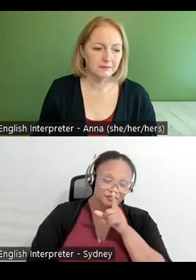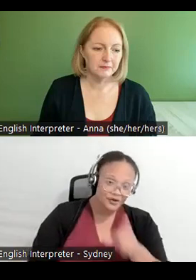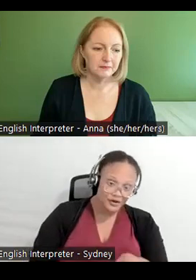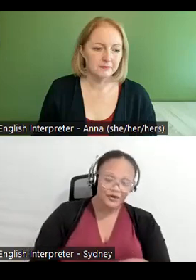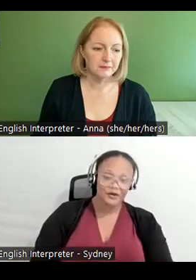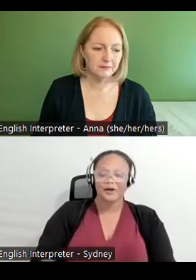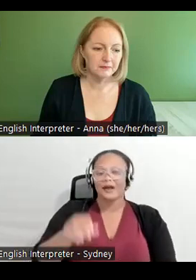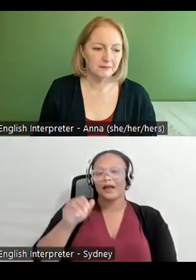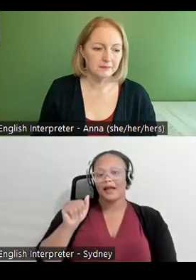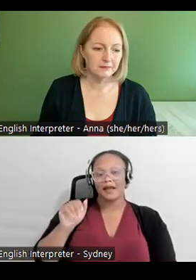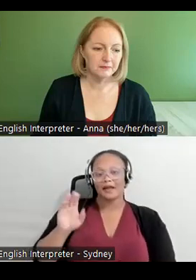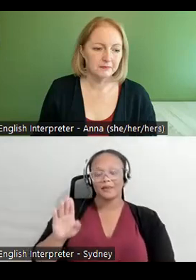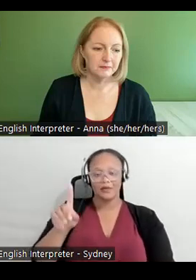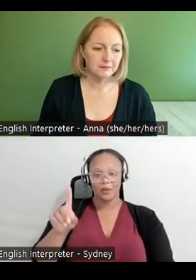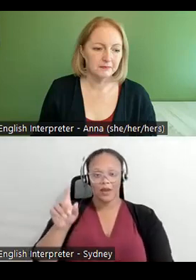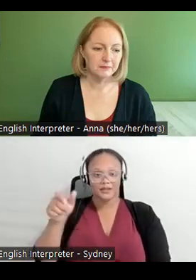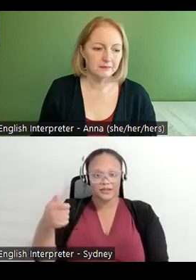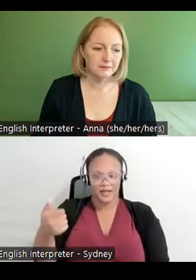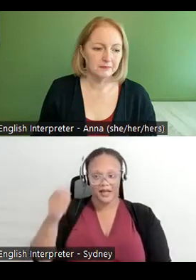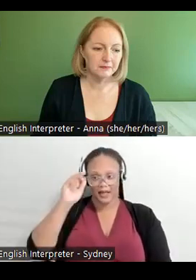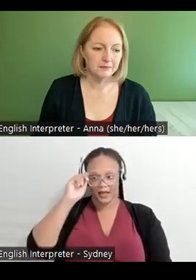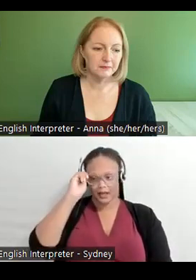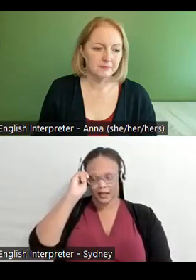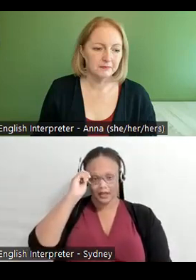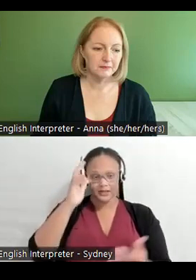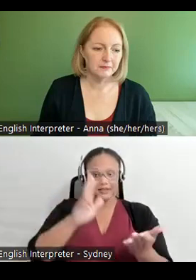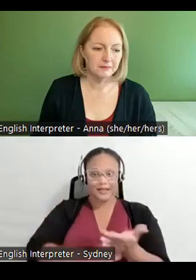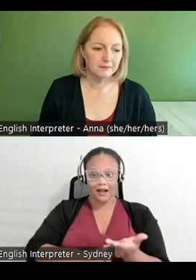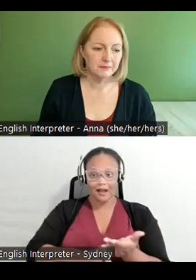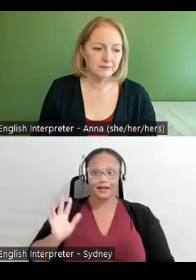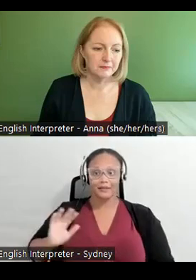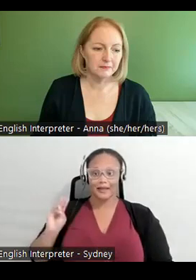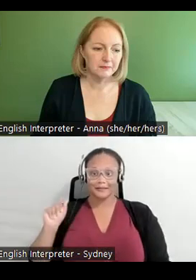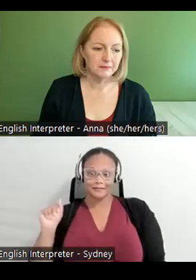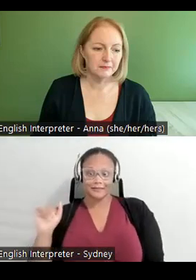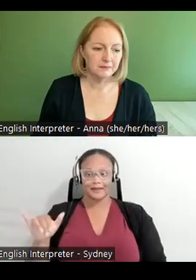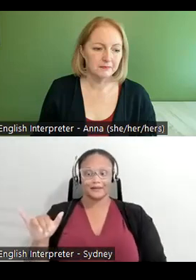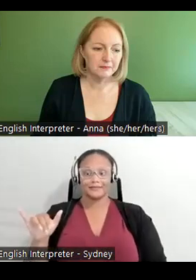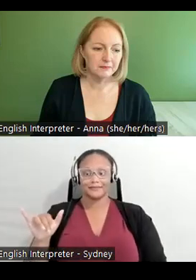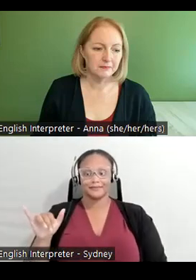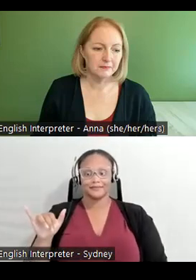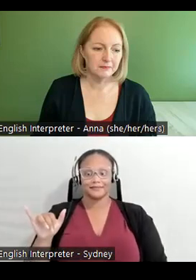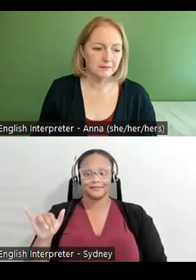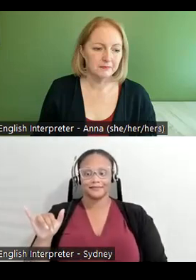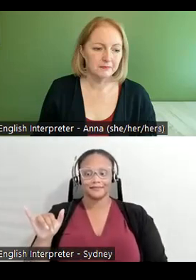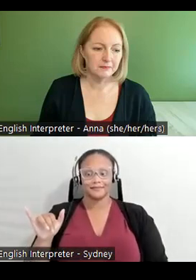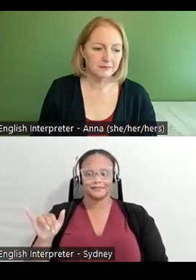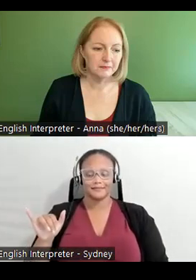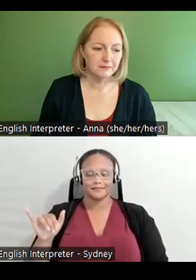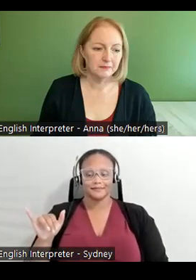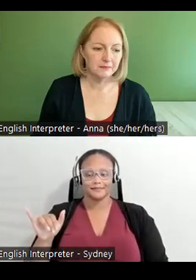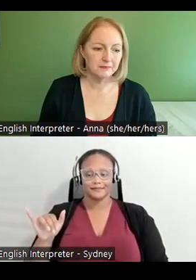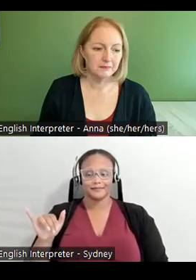AB 110 was signed, I think, in May, and it is using some